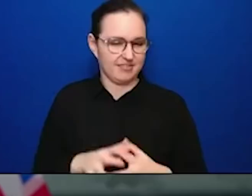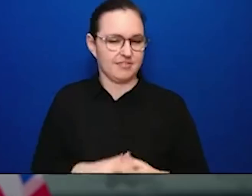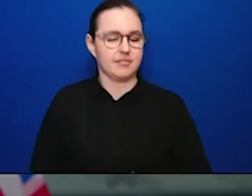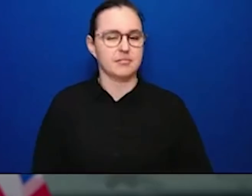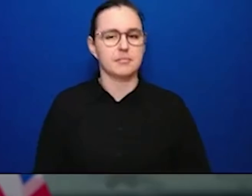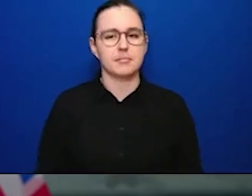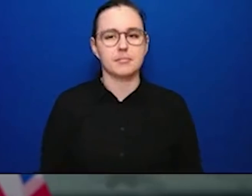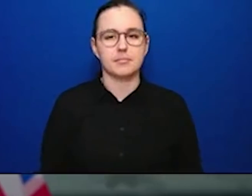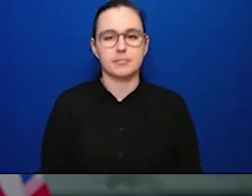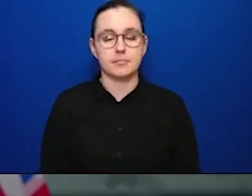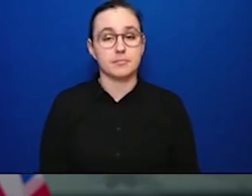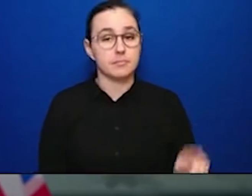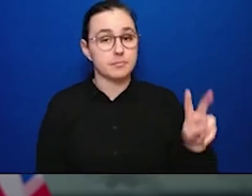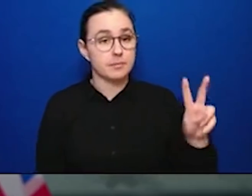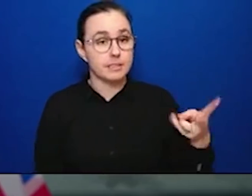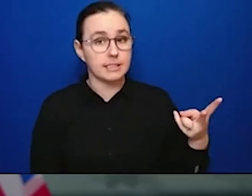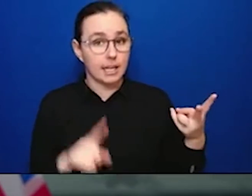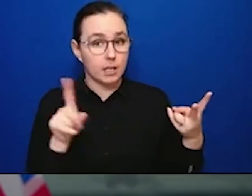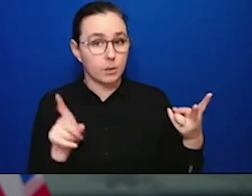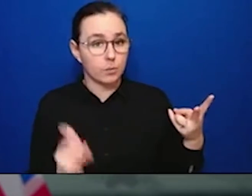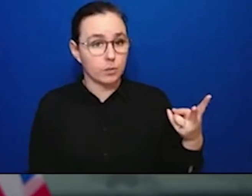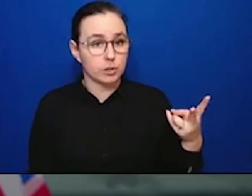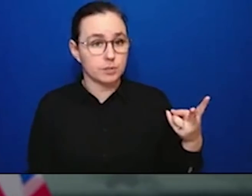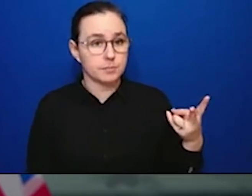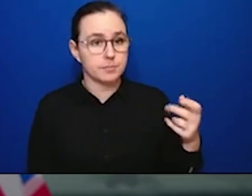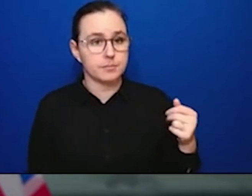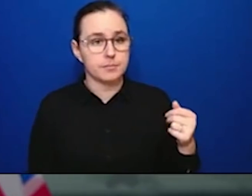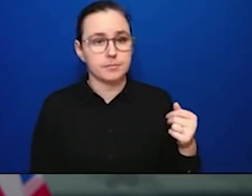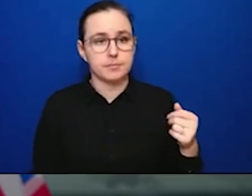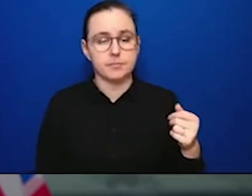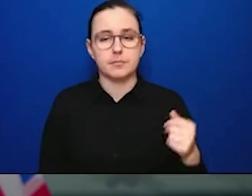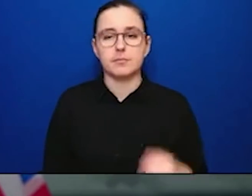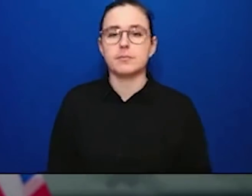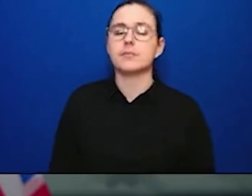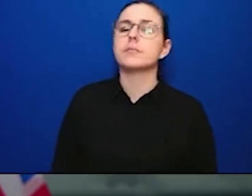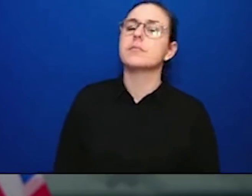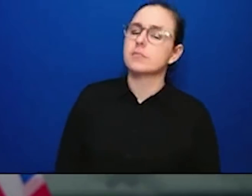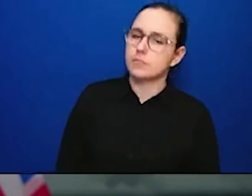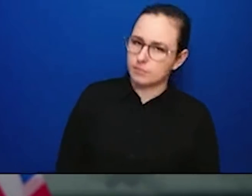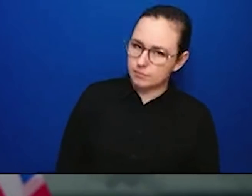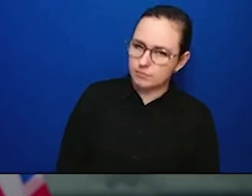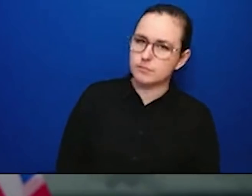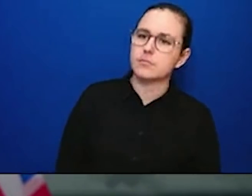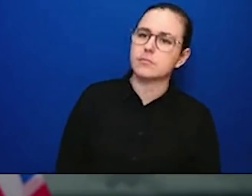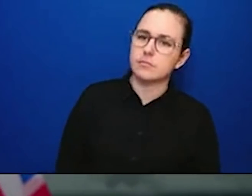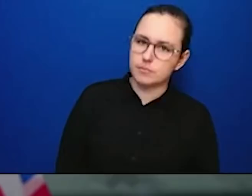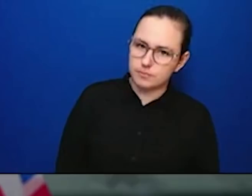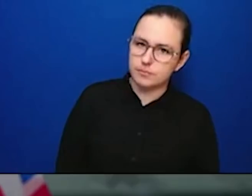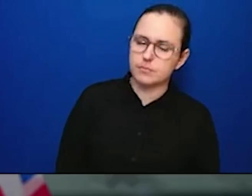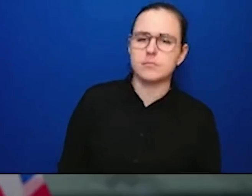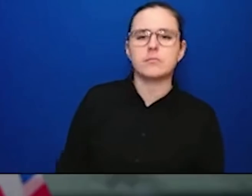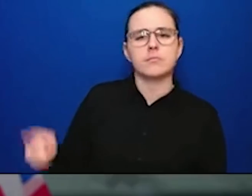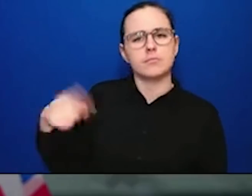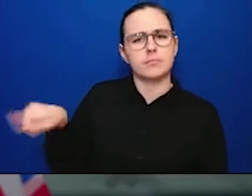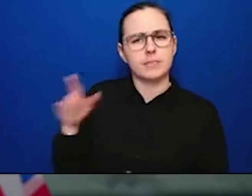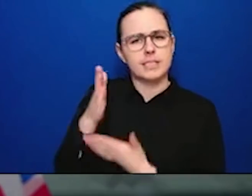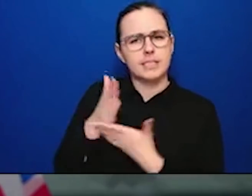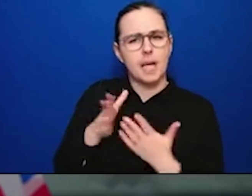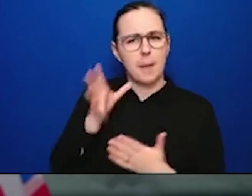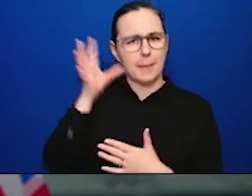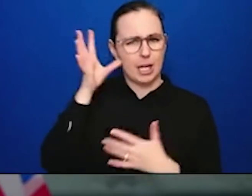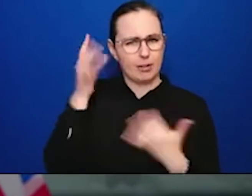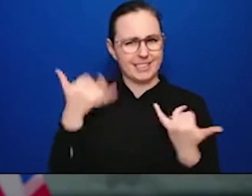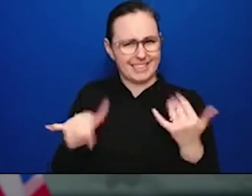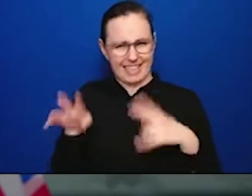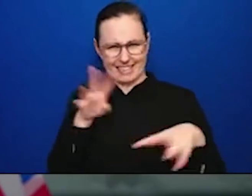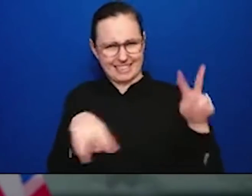Camille, do you have a follow-up? Yes. What would you say to parents who are still reluctant to get their children